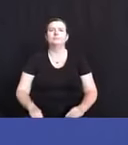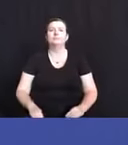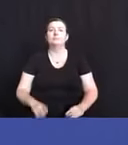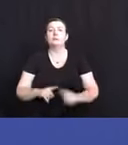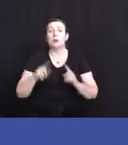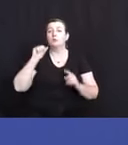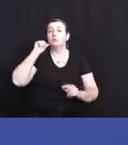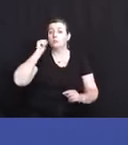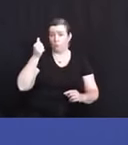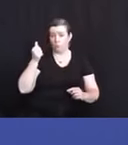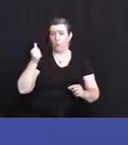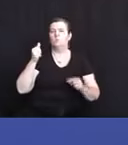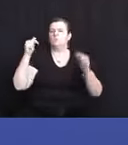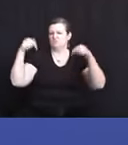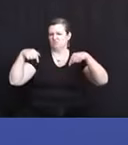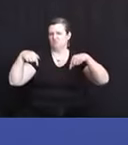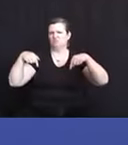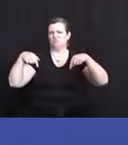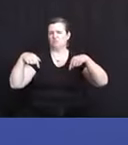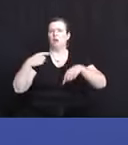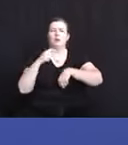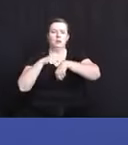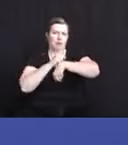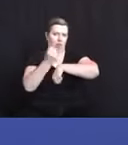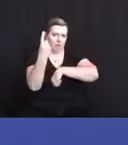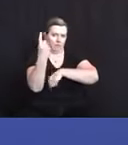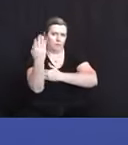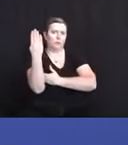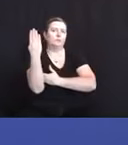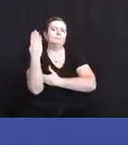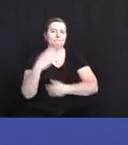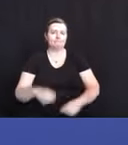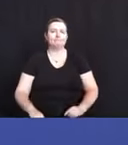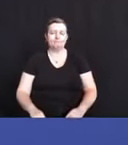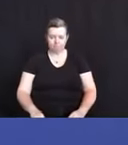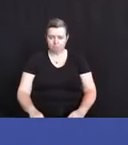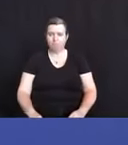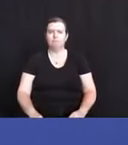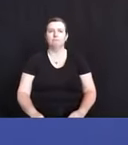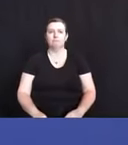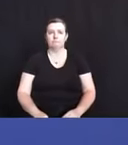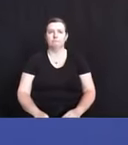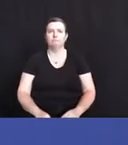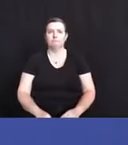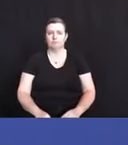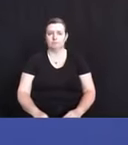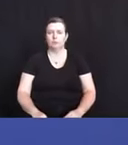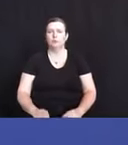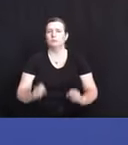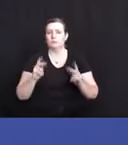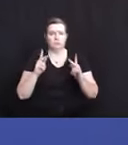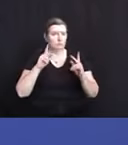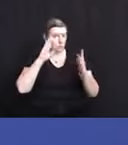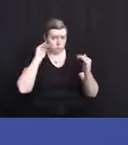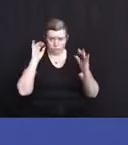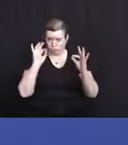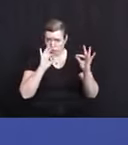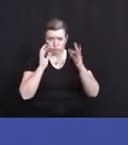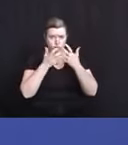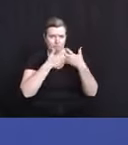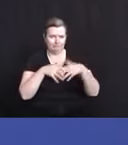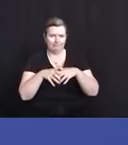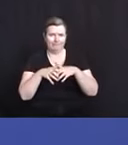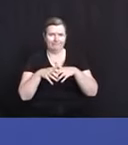you hear otherwise, at 11 a.m., assuming we get all the numbers fresh off the press, which I think we can by then. So thank you. Matt, please,